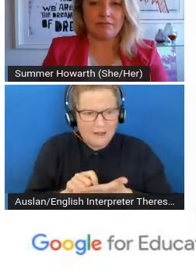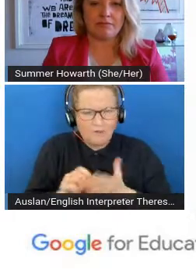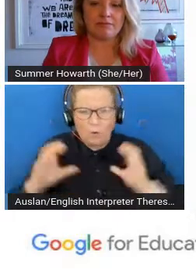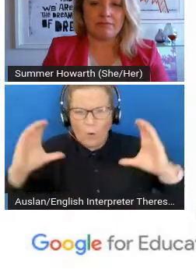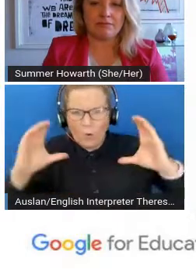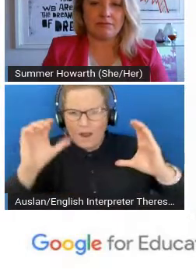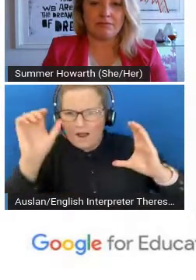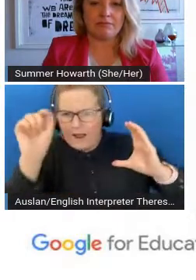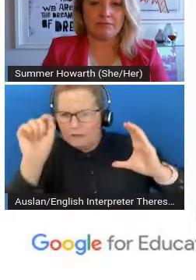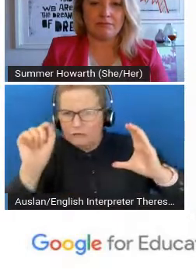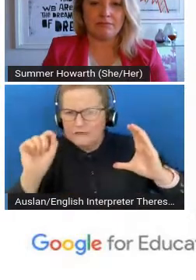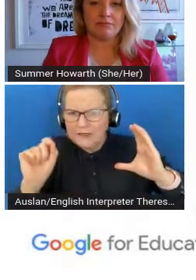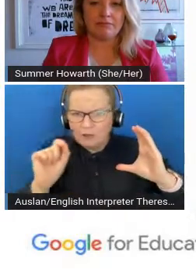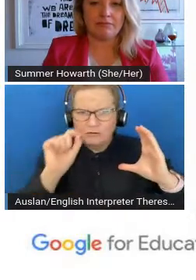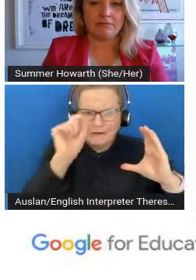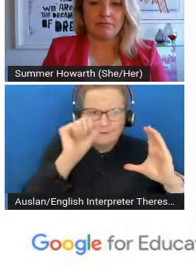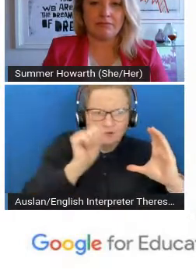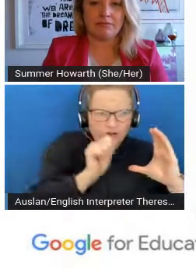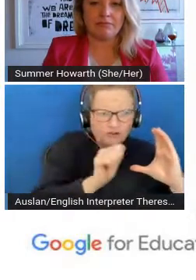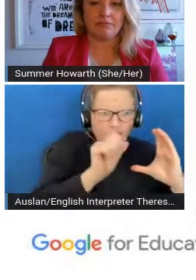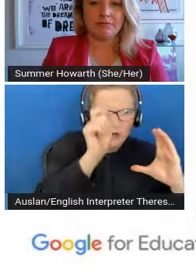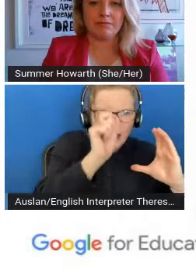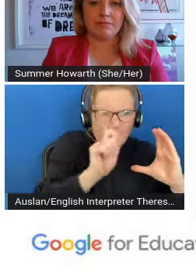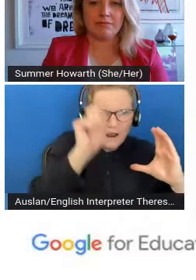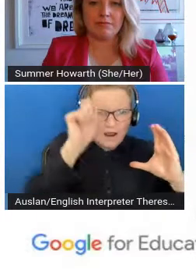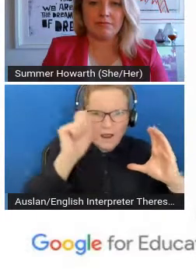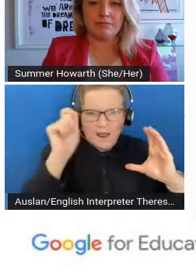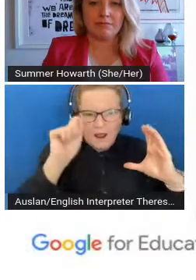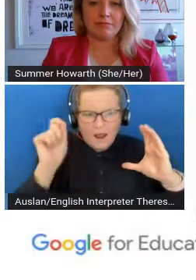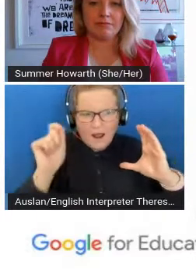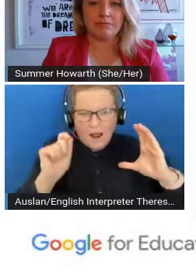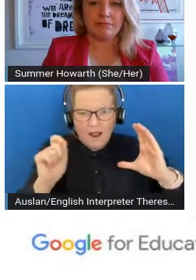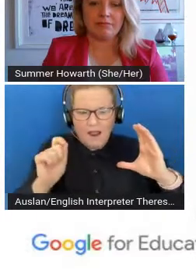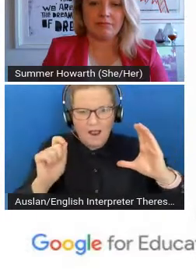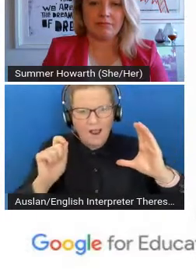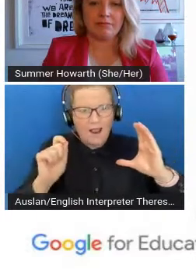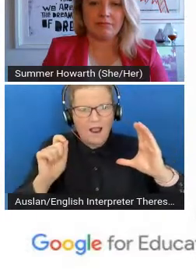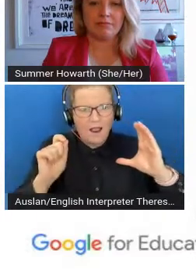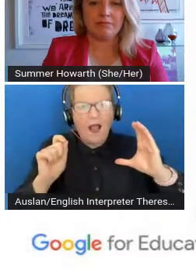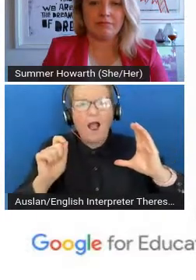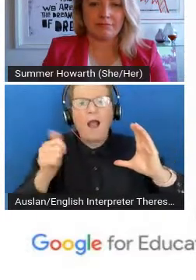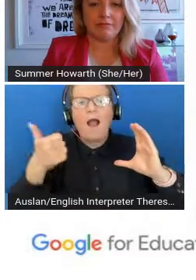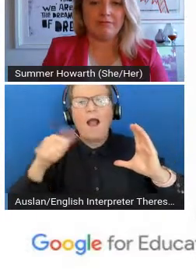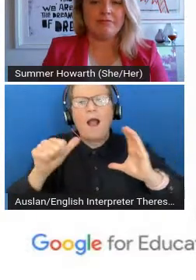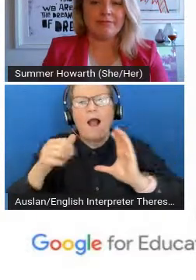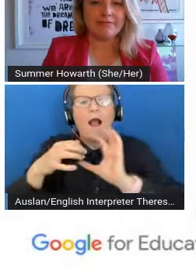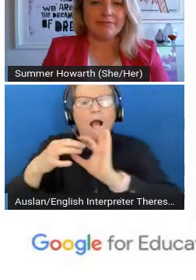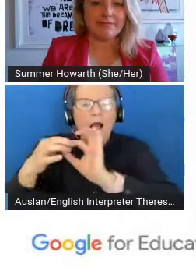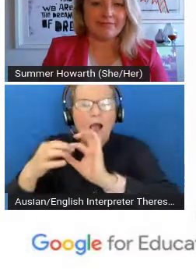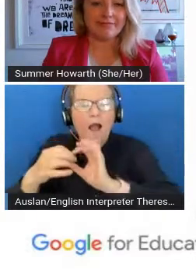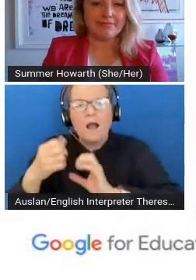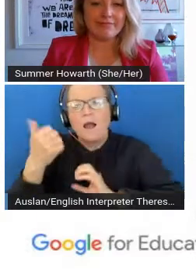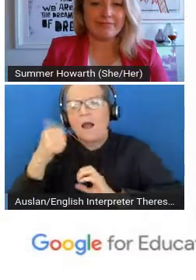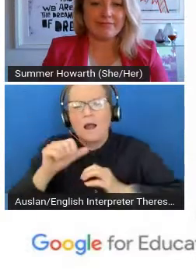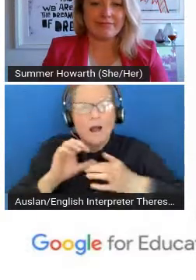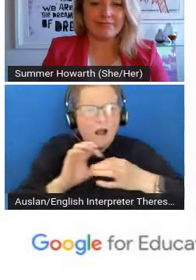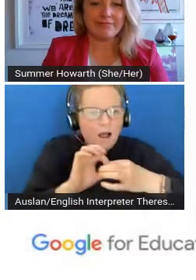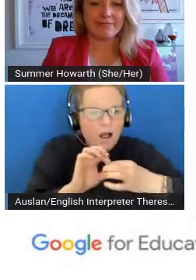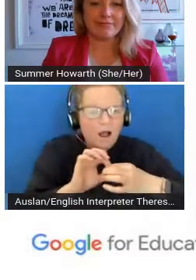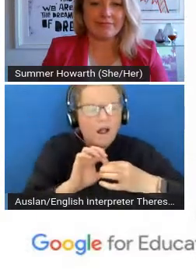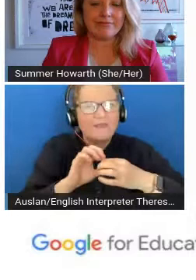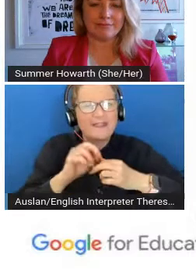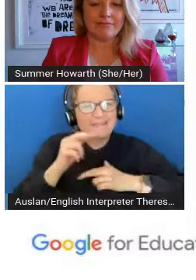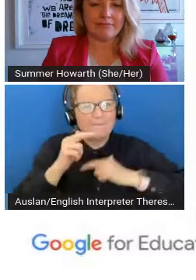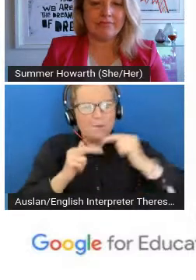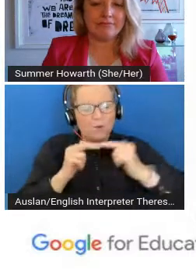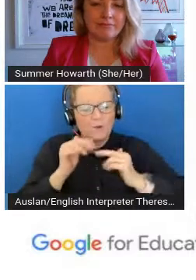highlight those bubbles as I move through that. And I get to see the connections. And that's learning. That's building schema, is